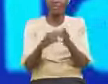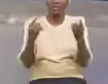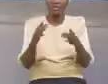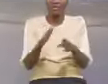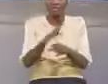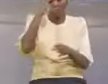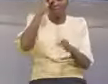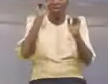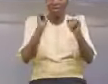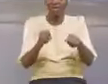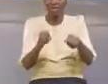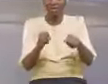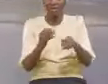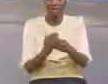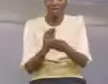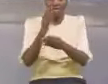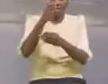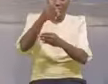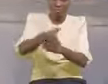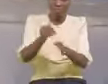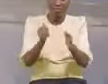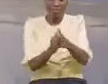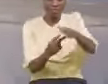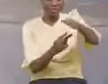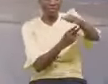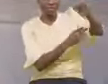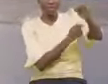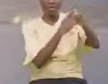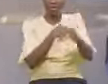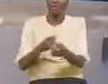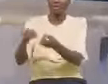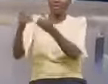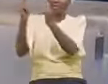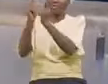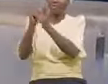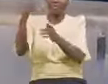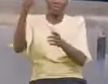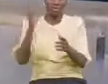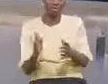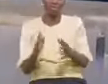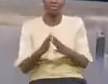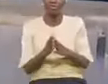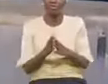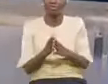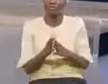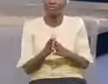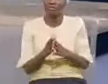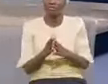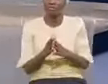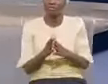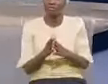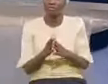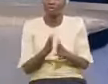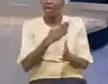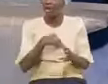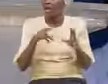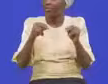cross that bridge and come to God. Eh rafi ye nu vont la la tia atu anaji ava de ma ugbo.